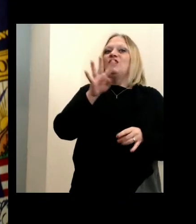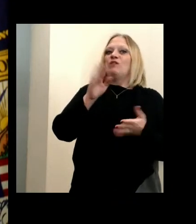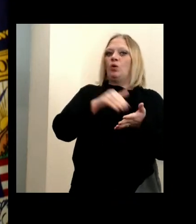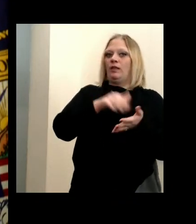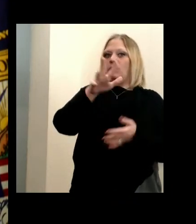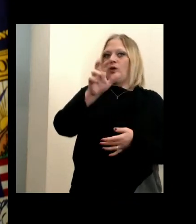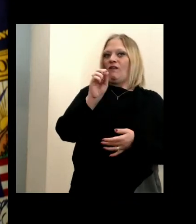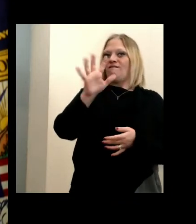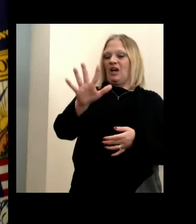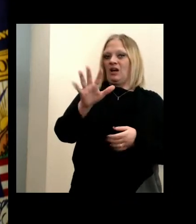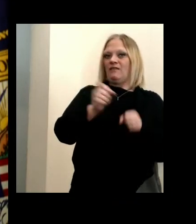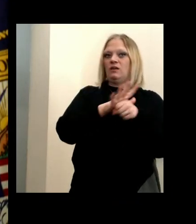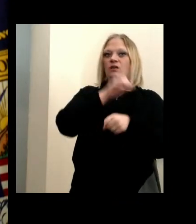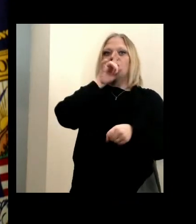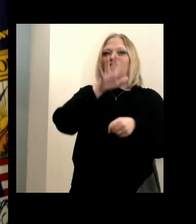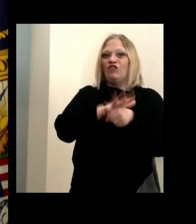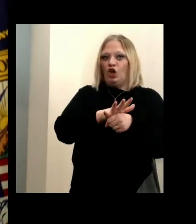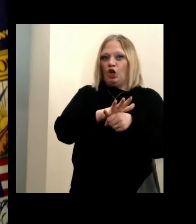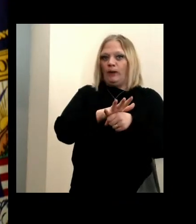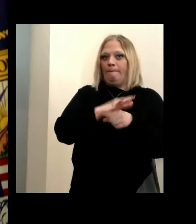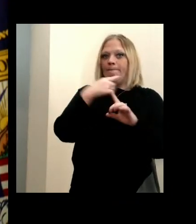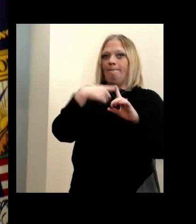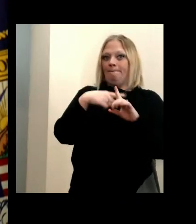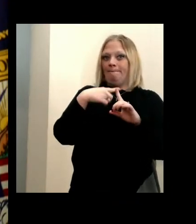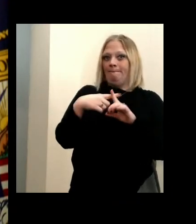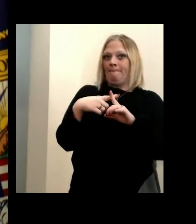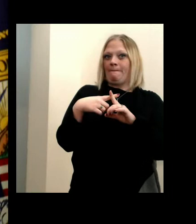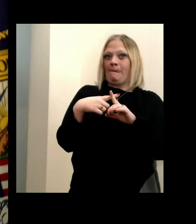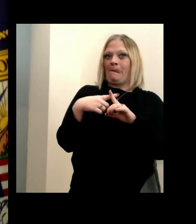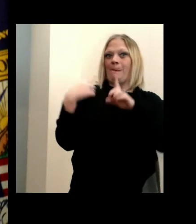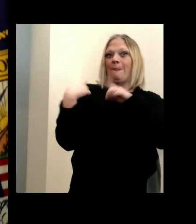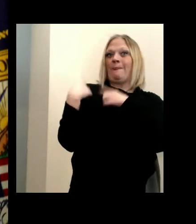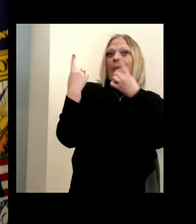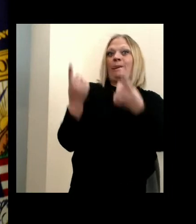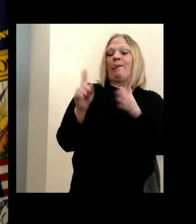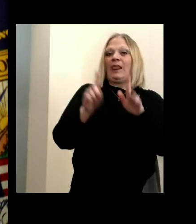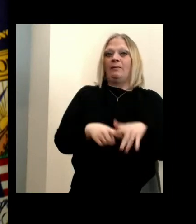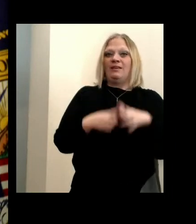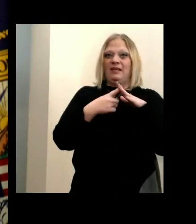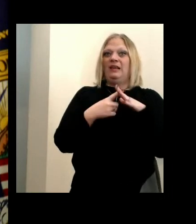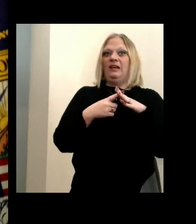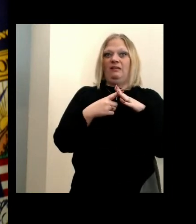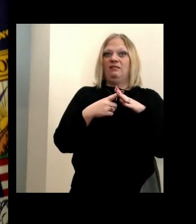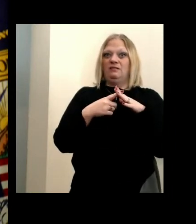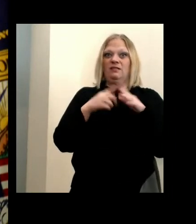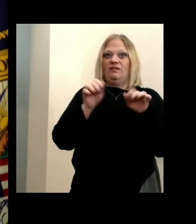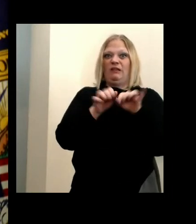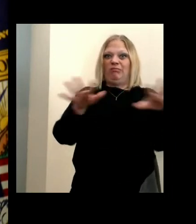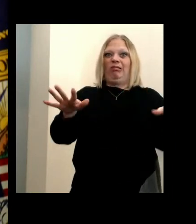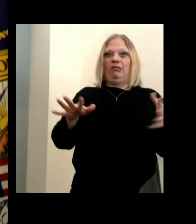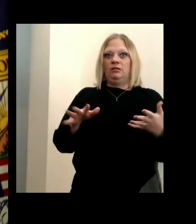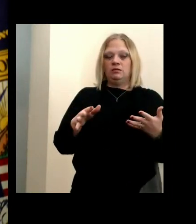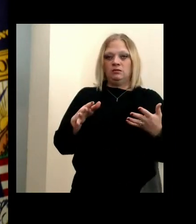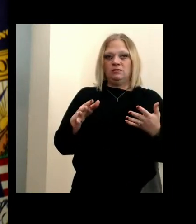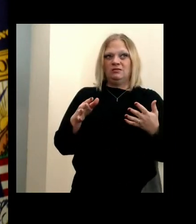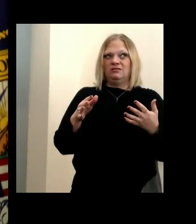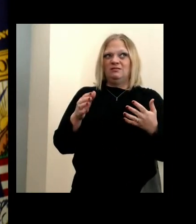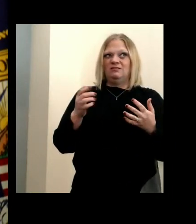COVID-19 confirmed cases in Erie County since the beginning of the outbreak. So a little over